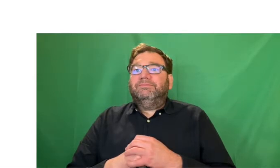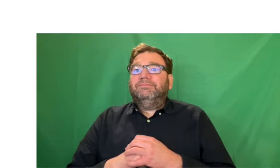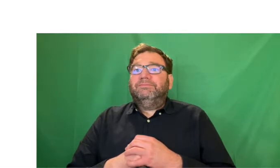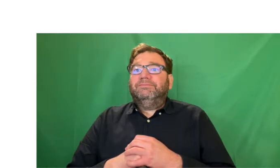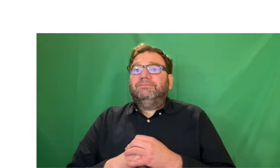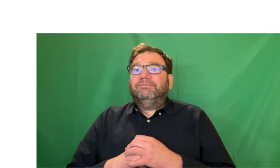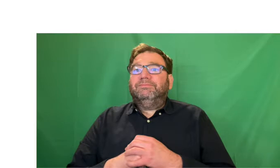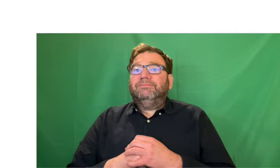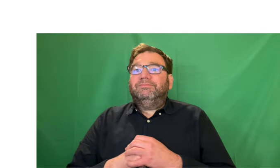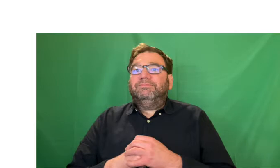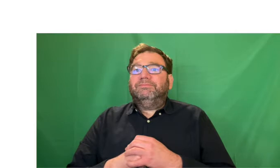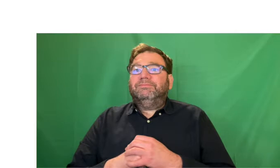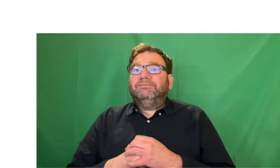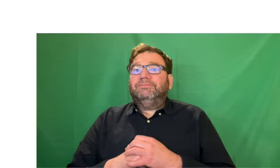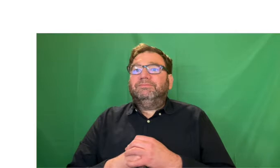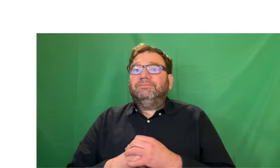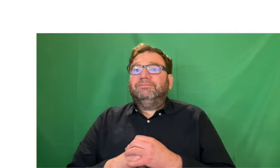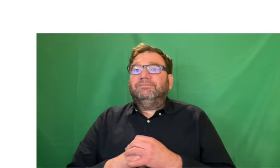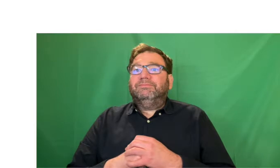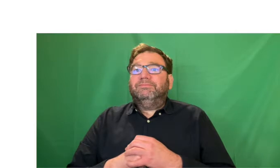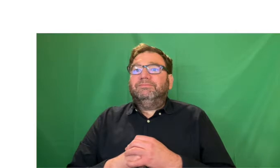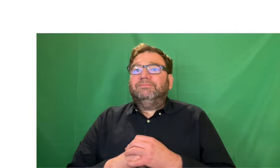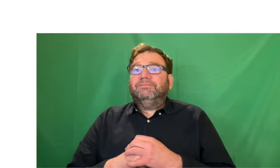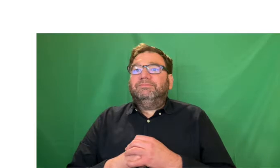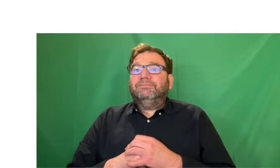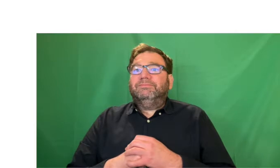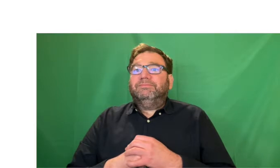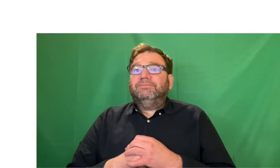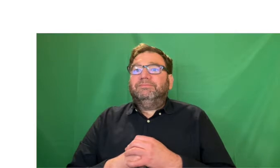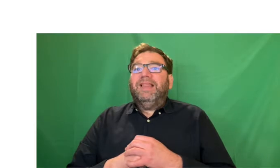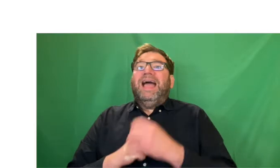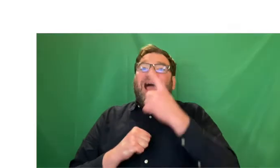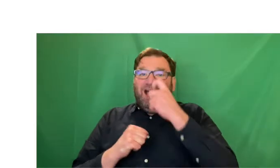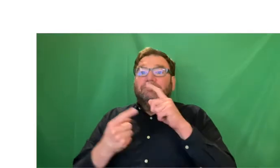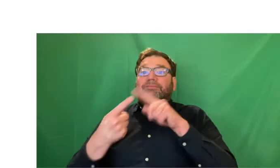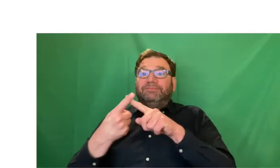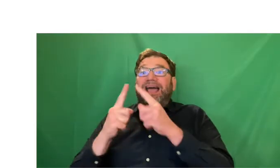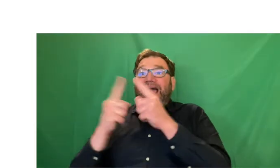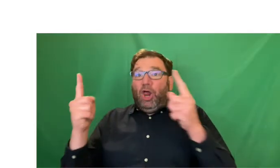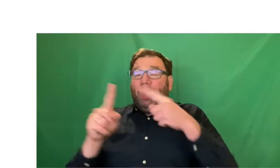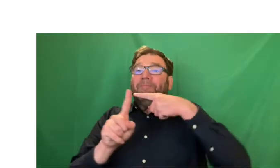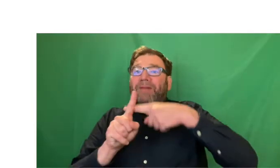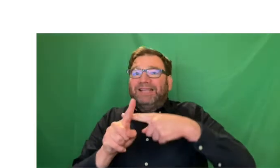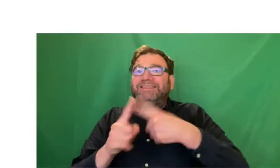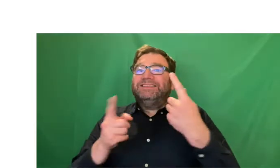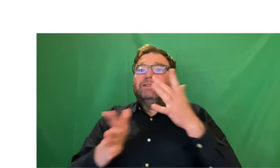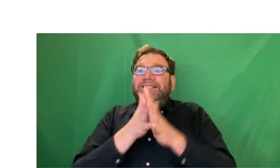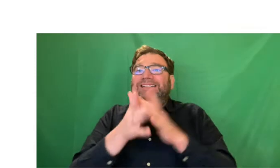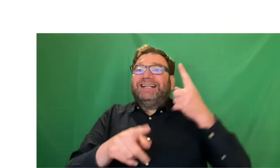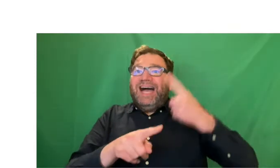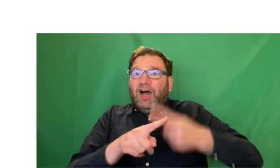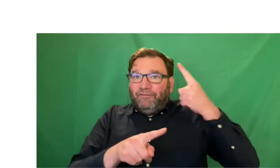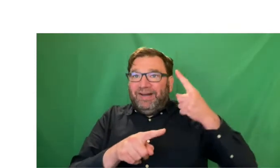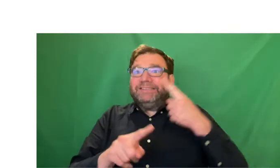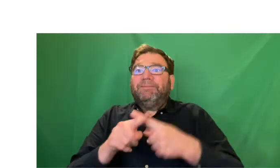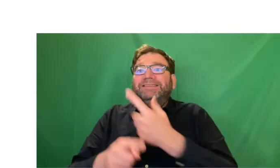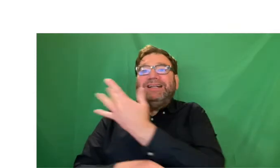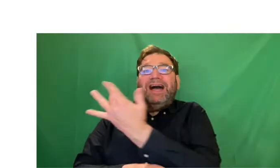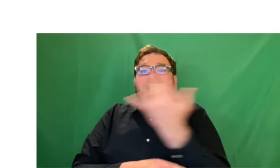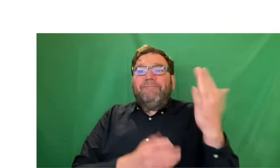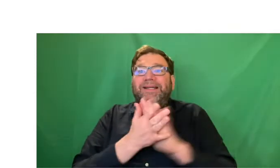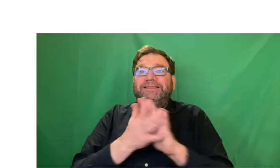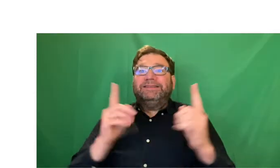This can be used to obtain statistics about the sign durations, and with this the signing speed, or the number of signs in a given